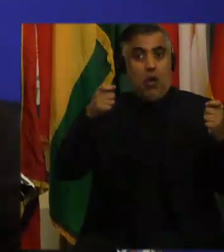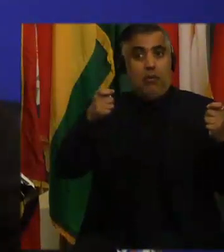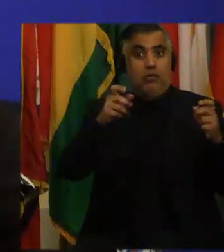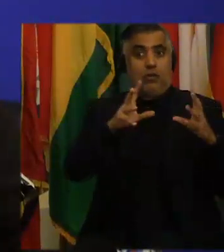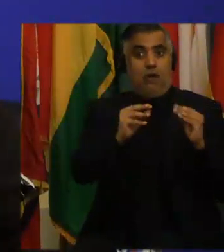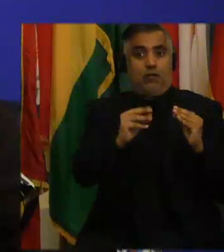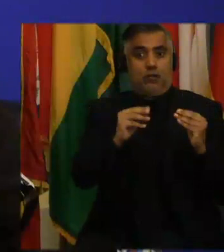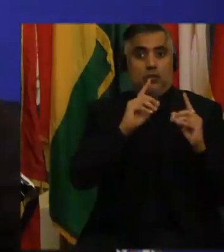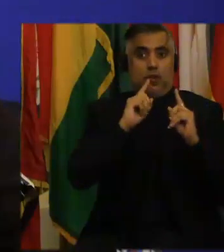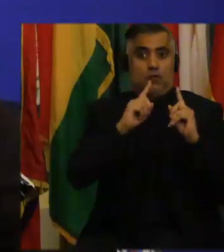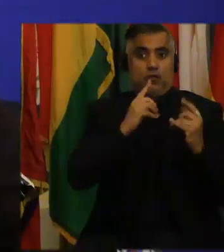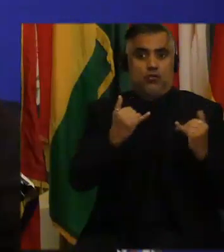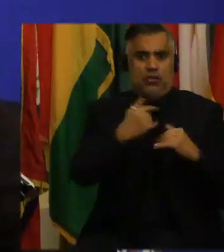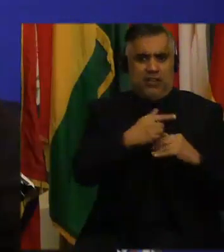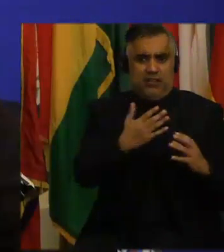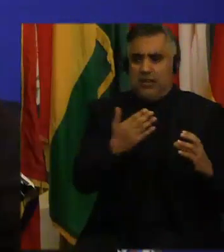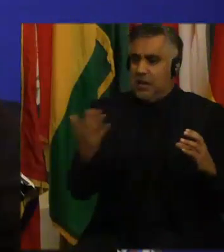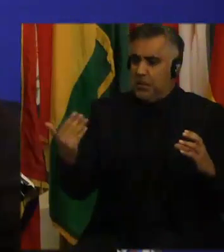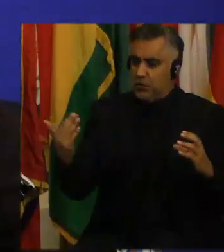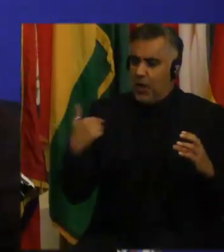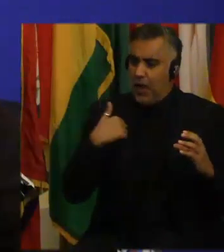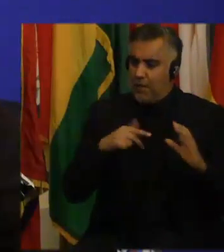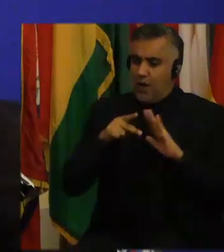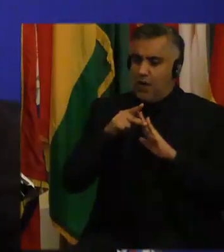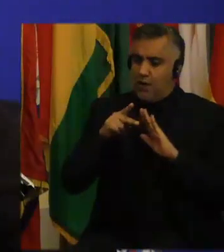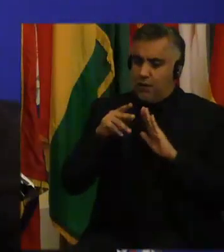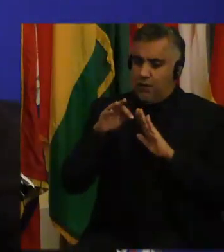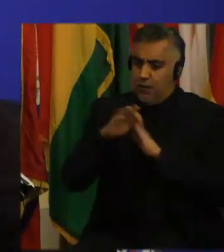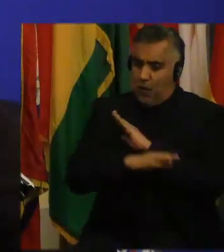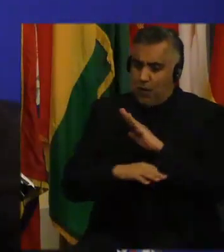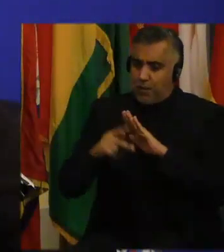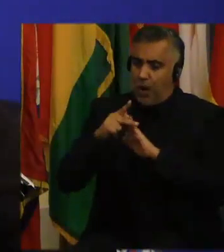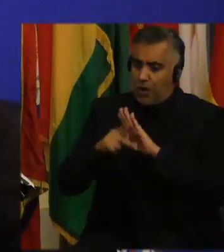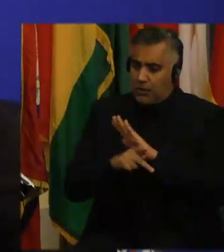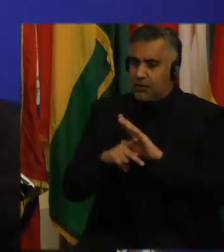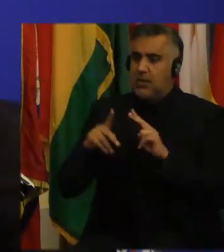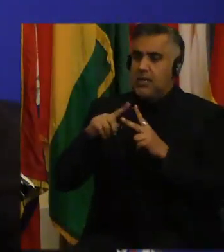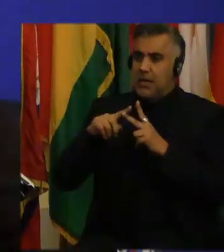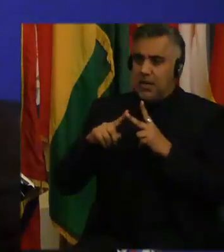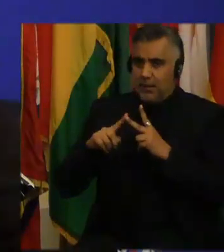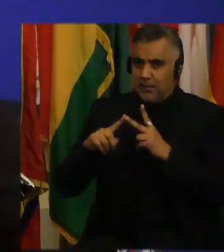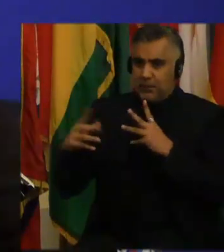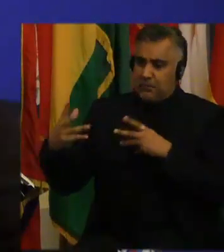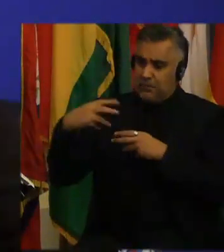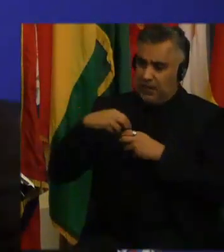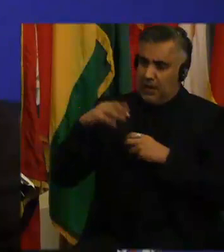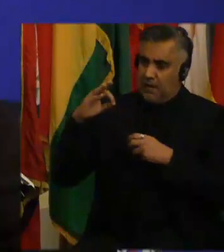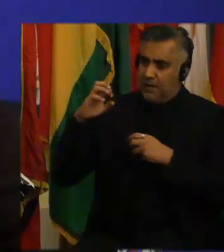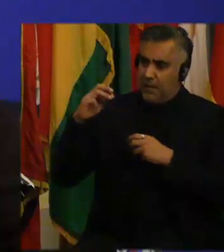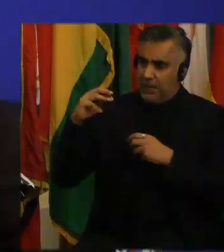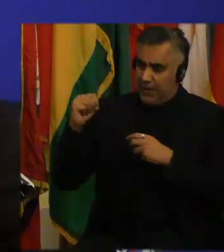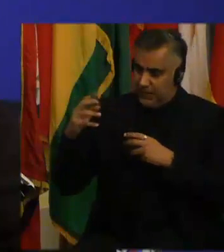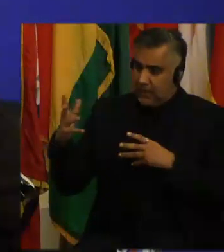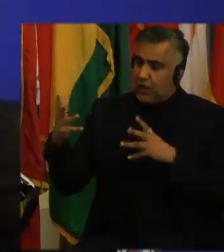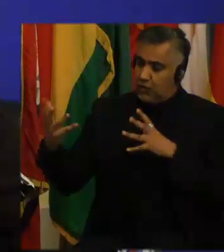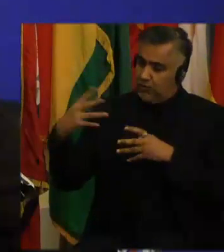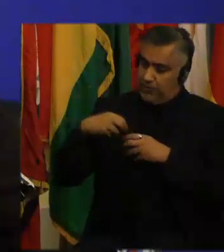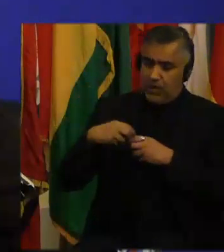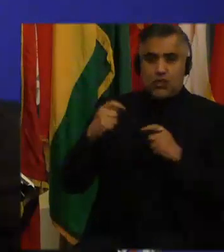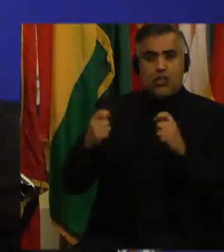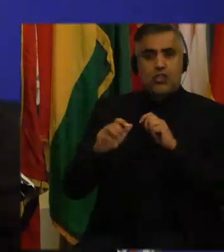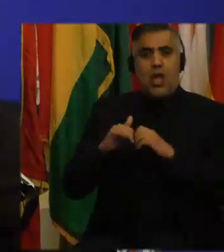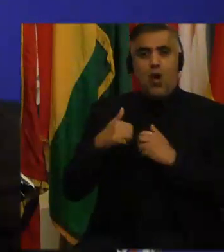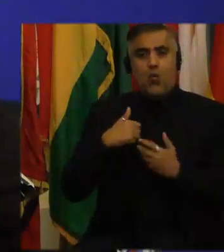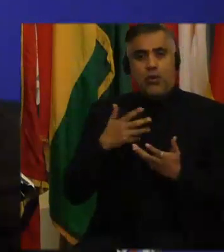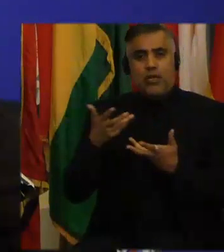conversation to date. To have our foreign policy and to have our development policy be feminist in nature changes the way we engage in the